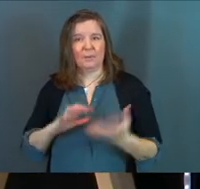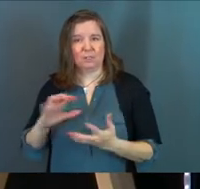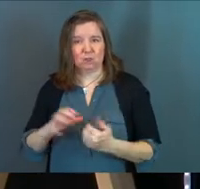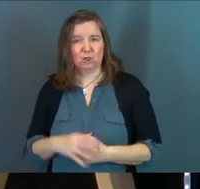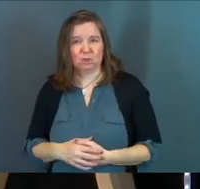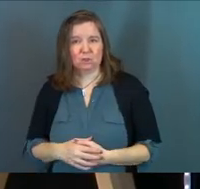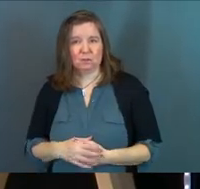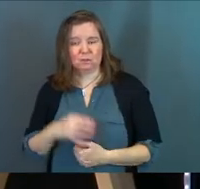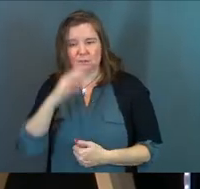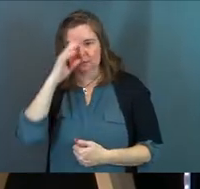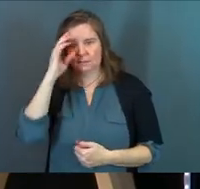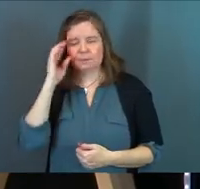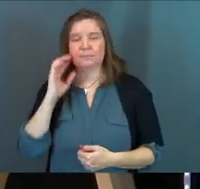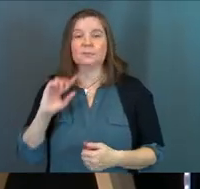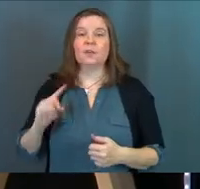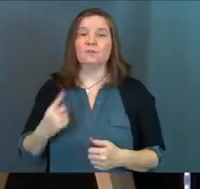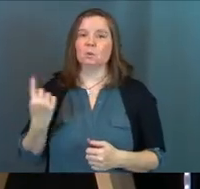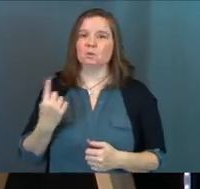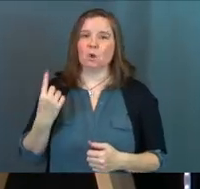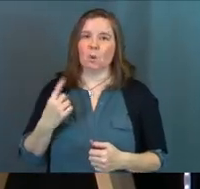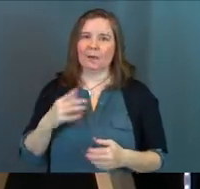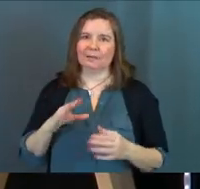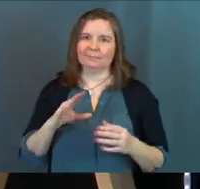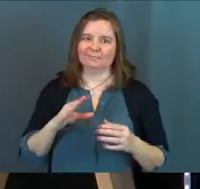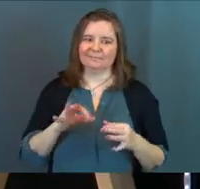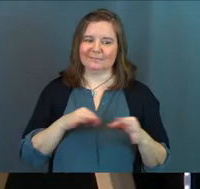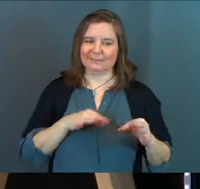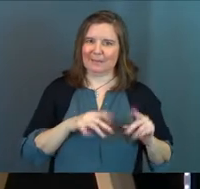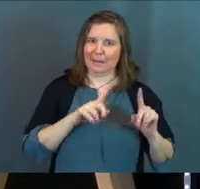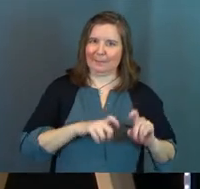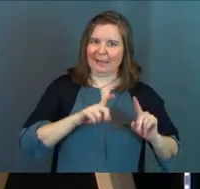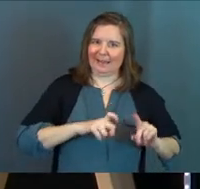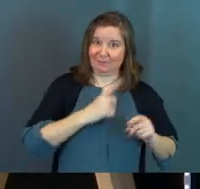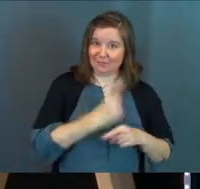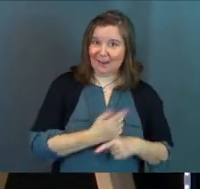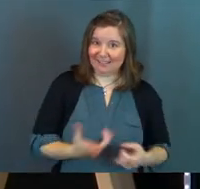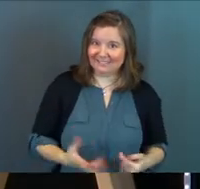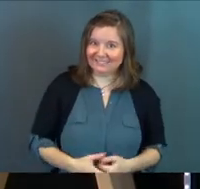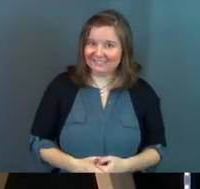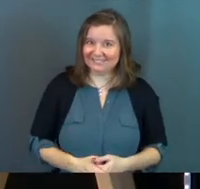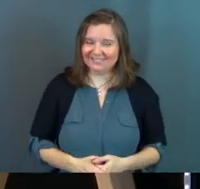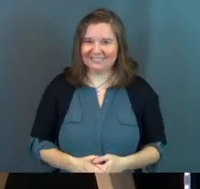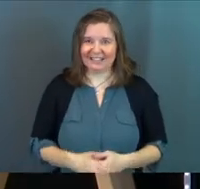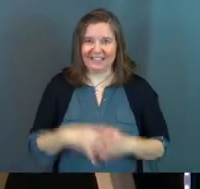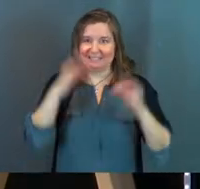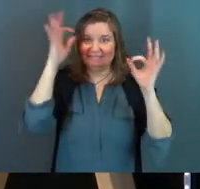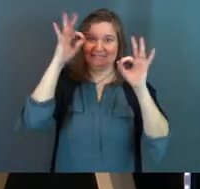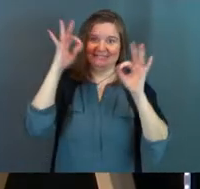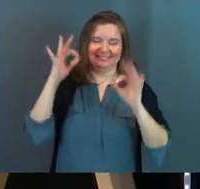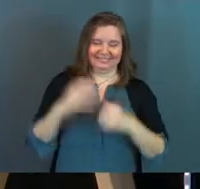mixture. First one's always the experimental child. Somebody, right?